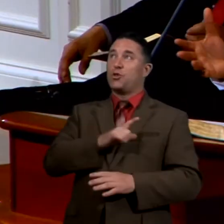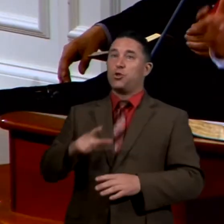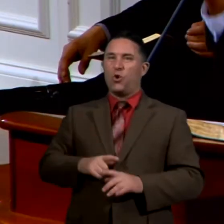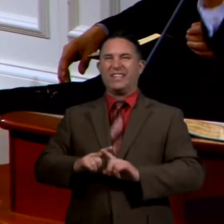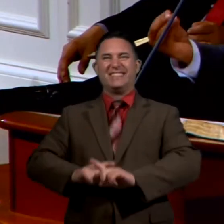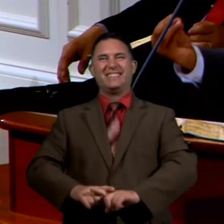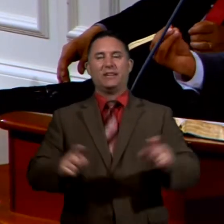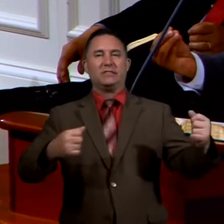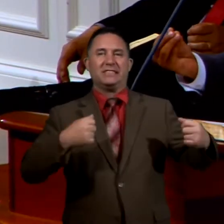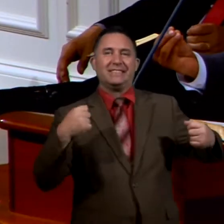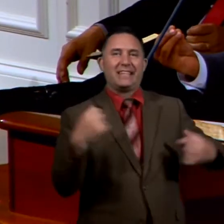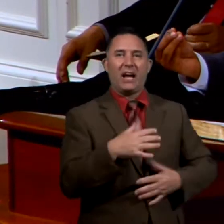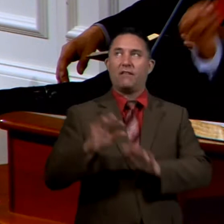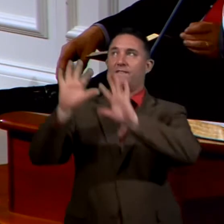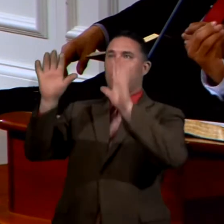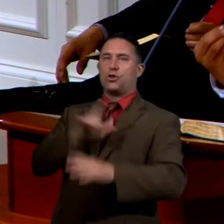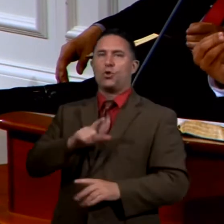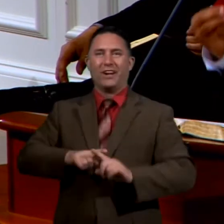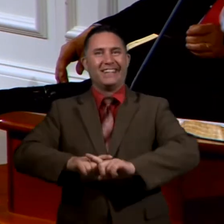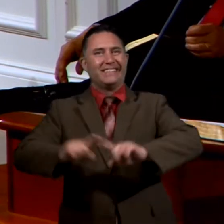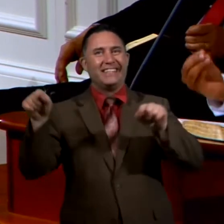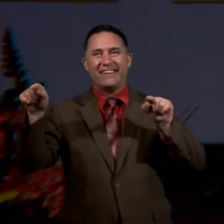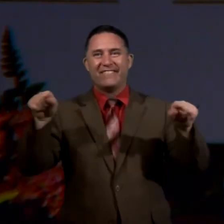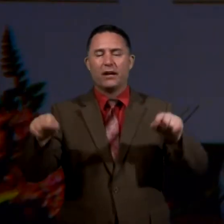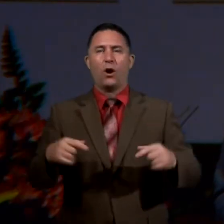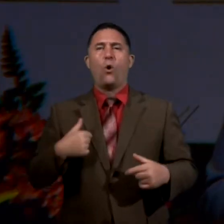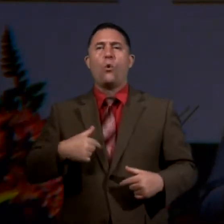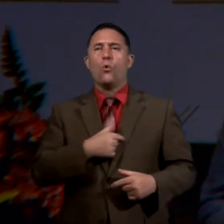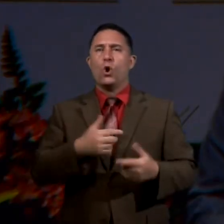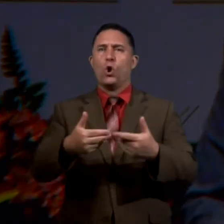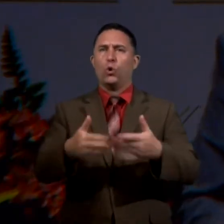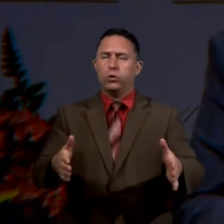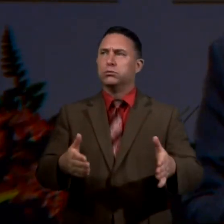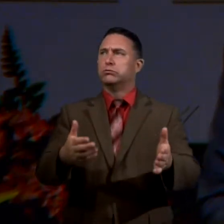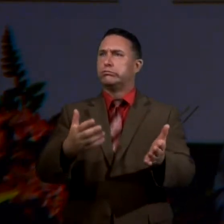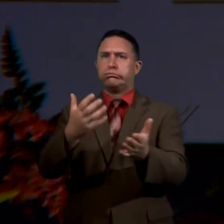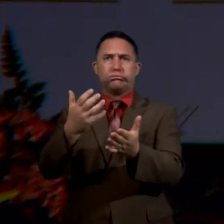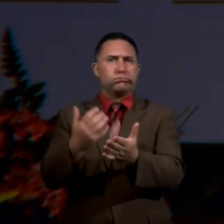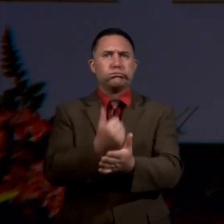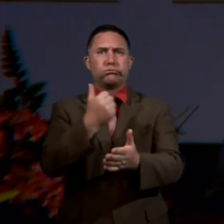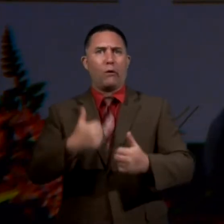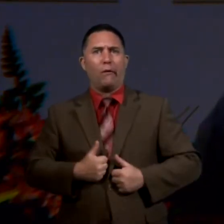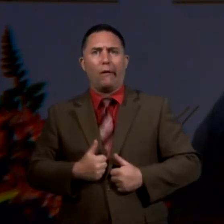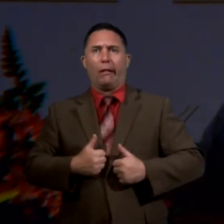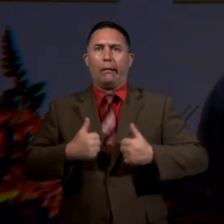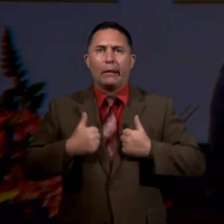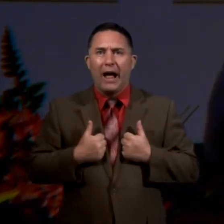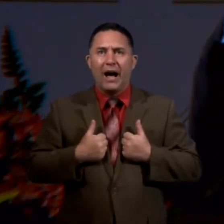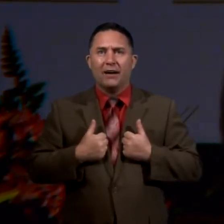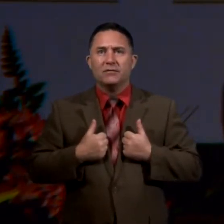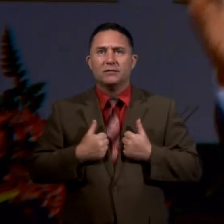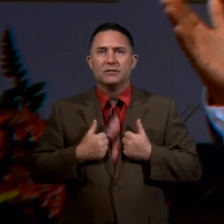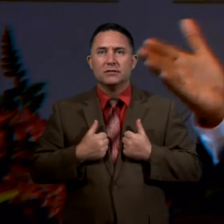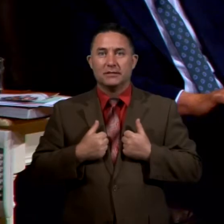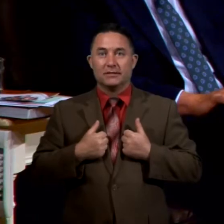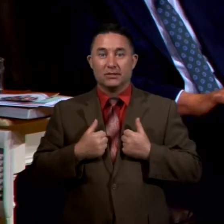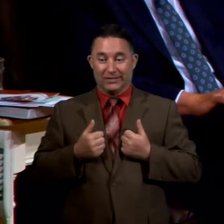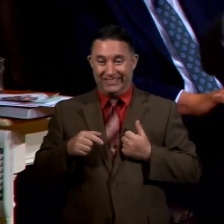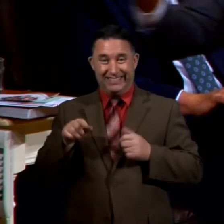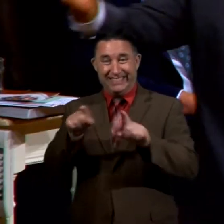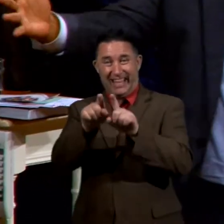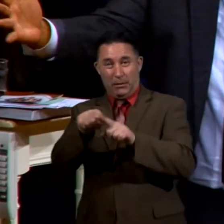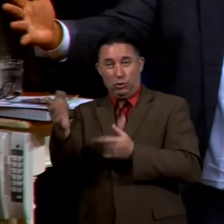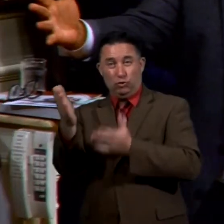same as being scared. How much do we lose out on in our lives? Just this, as this servant did,